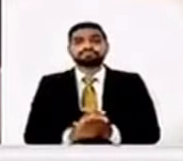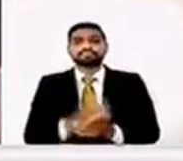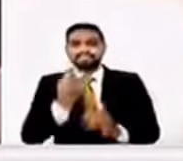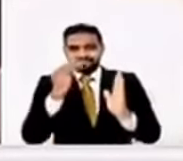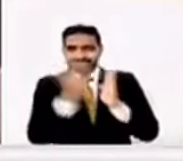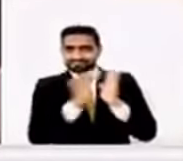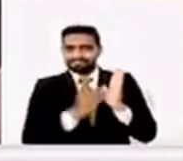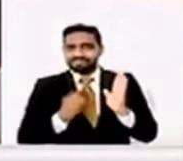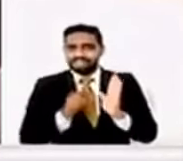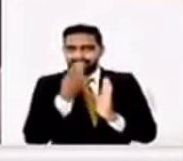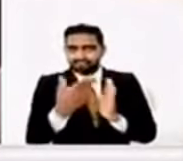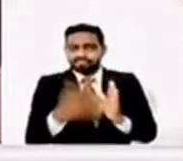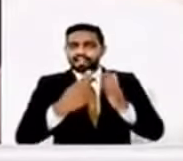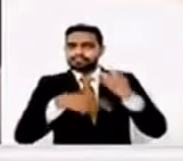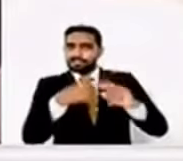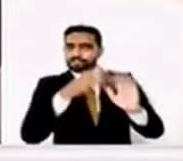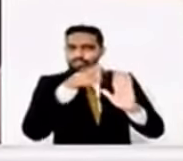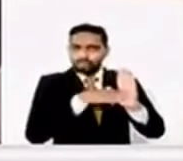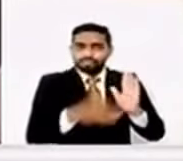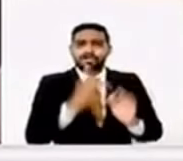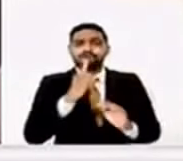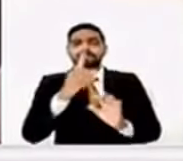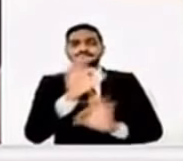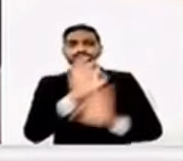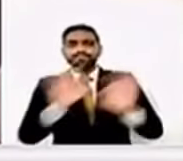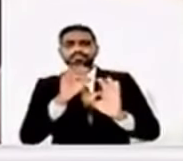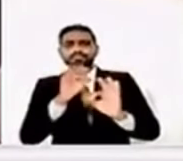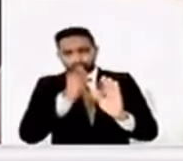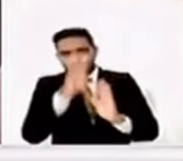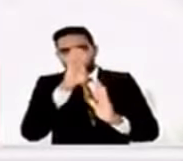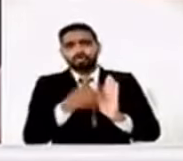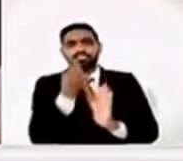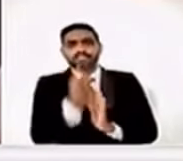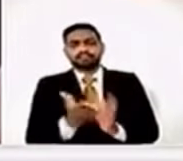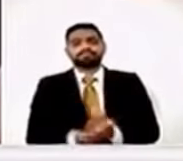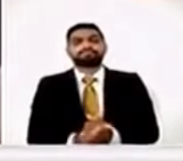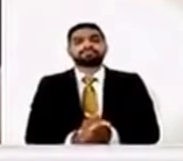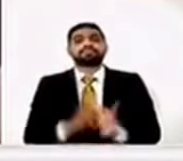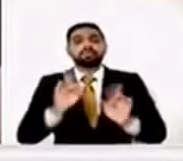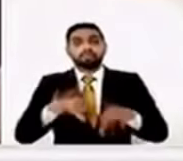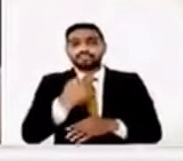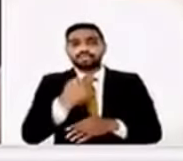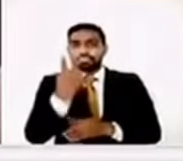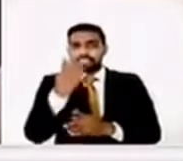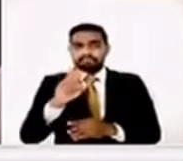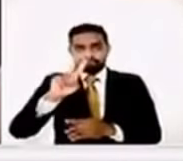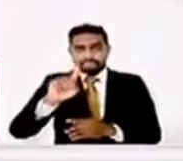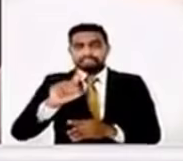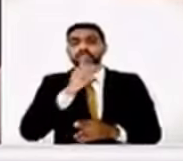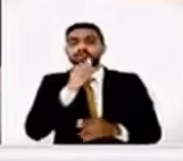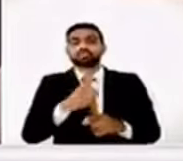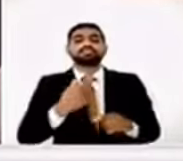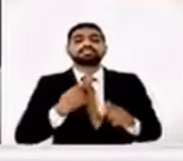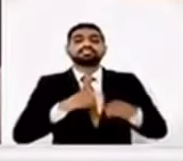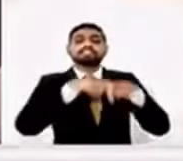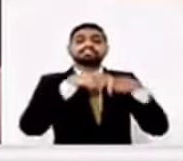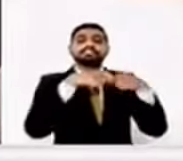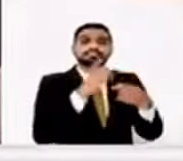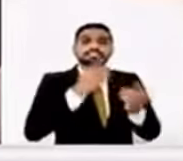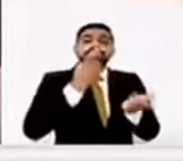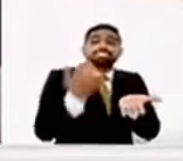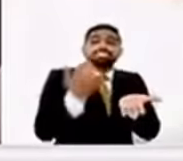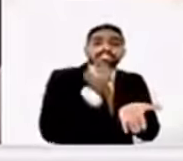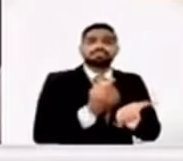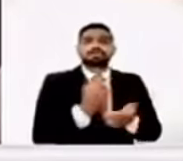amounting to 1%. The estimated government revenue for 2021 is 1.961 trillion rupees.